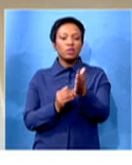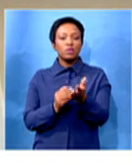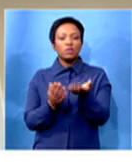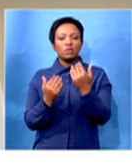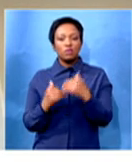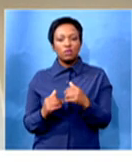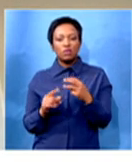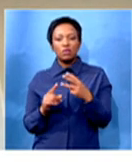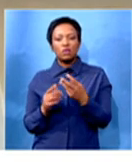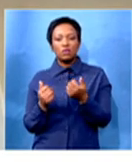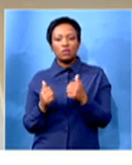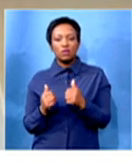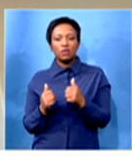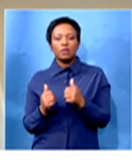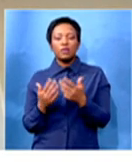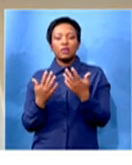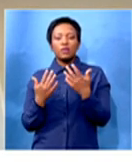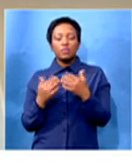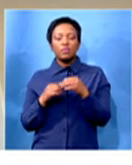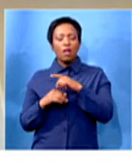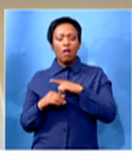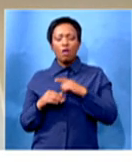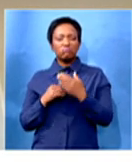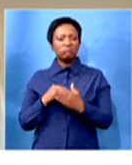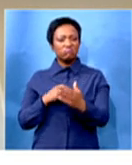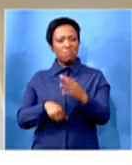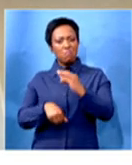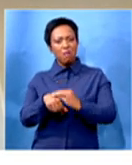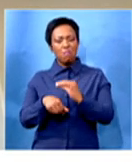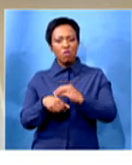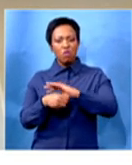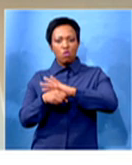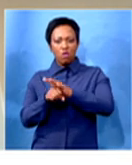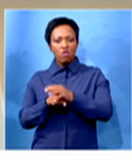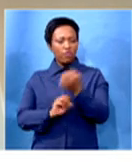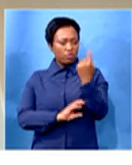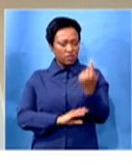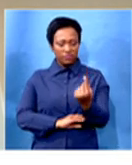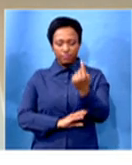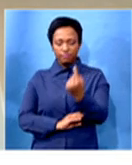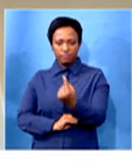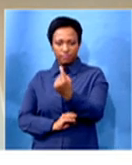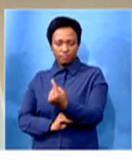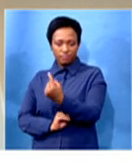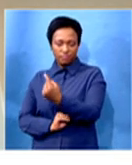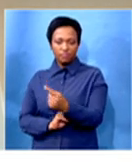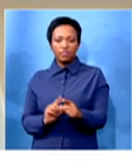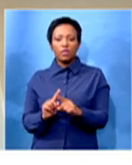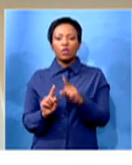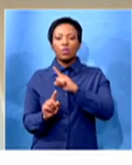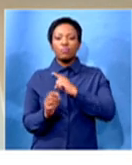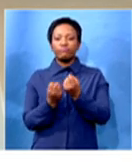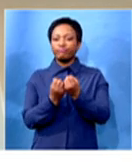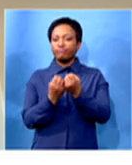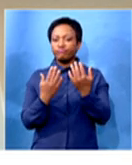the direct long-term effects of coronavirus in individuals. And, I think there's been quite a lot